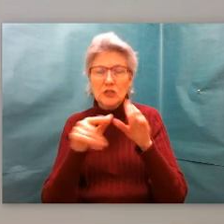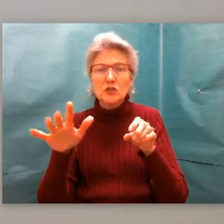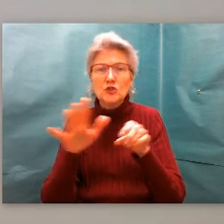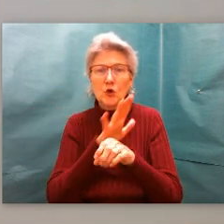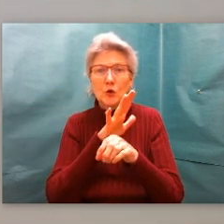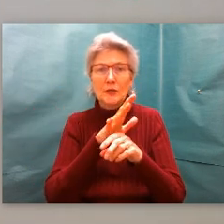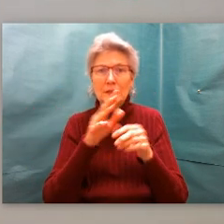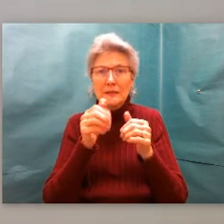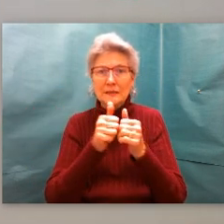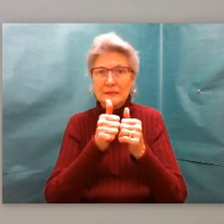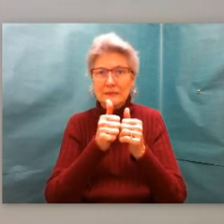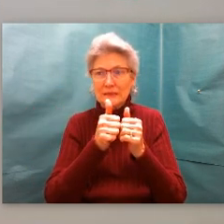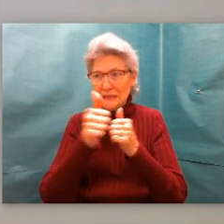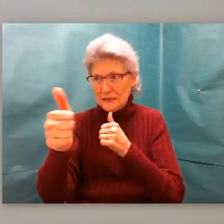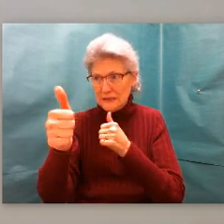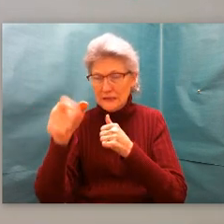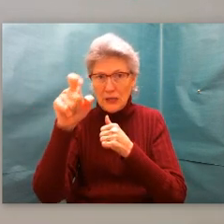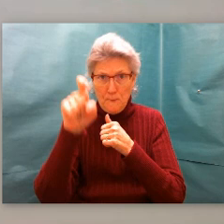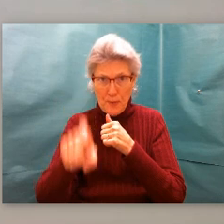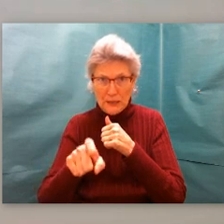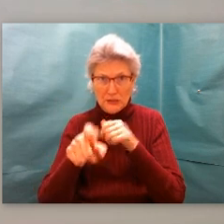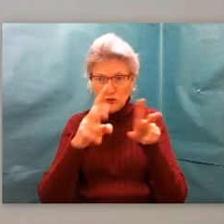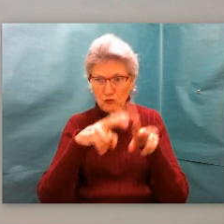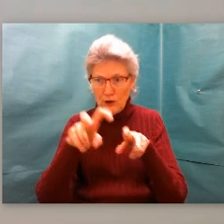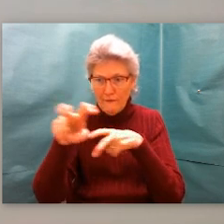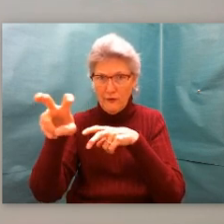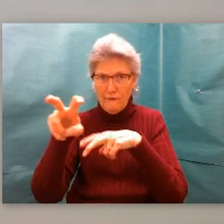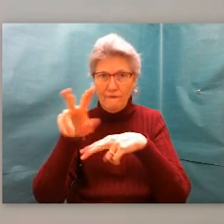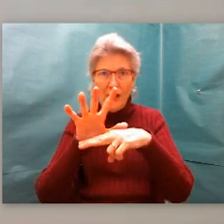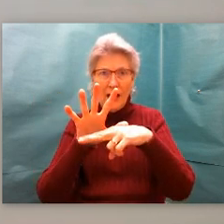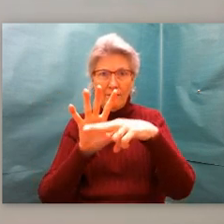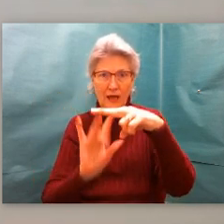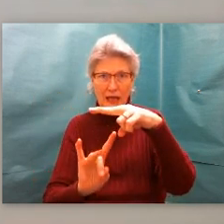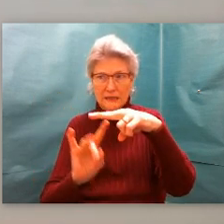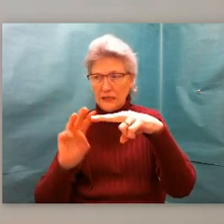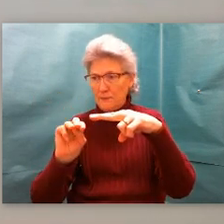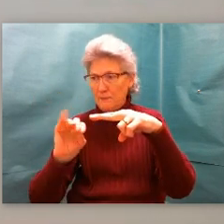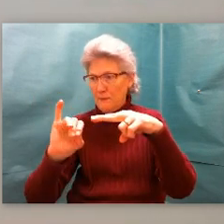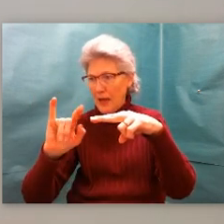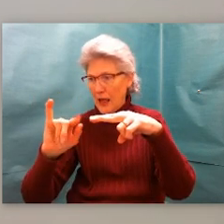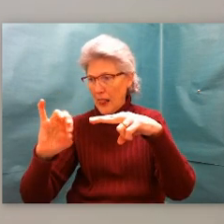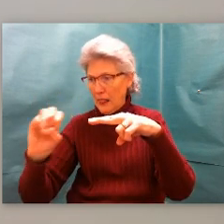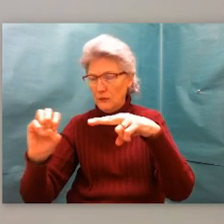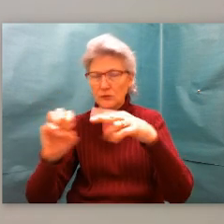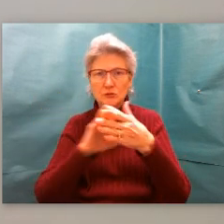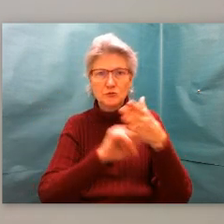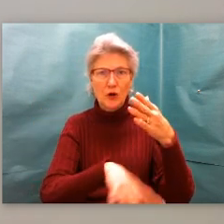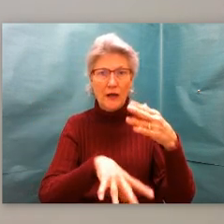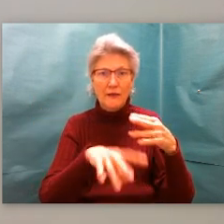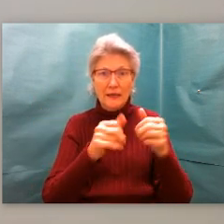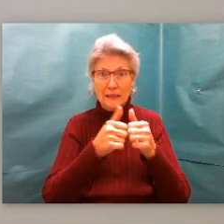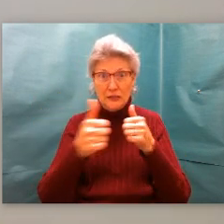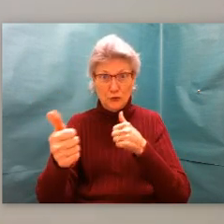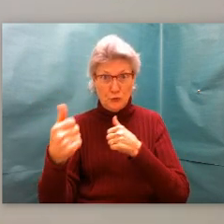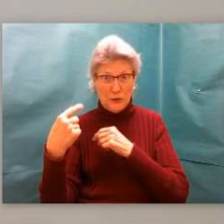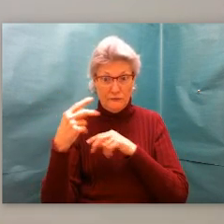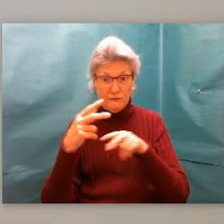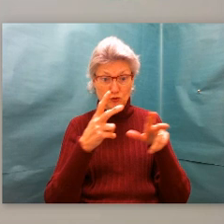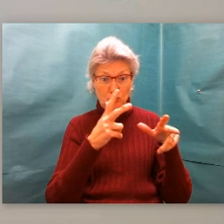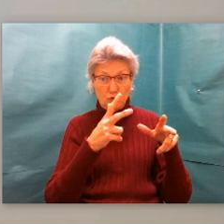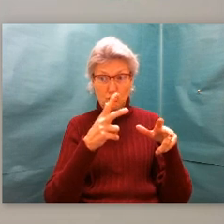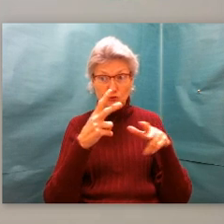that we need to travel, which is 5/8. We subtracted the distance that we've traveled so far, which